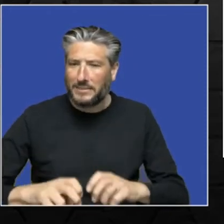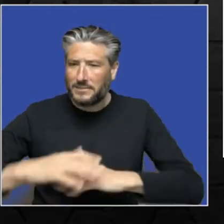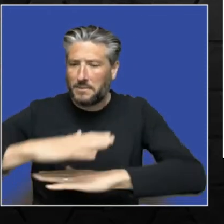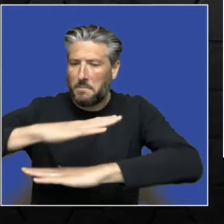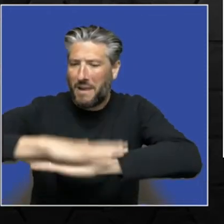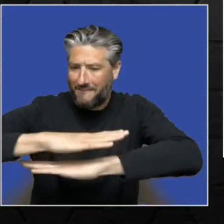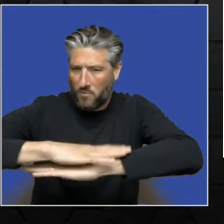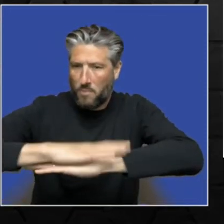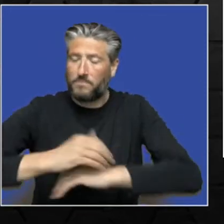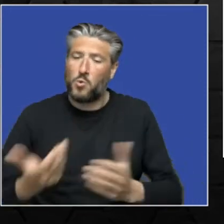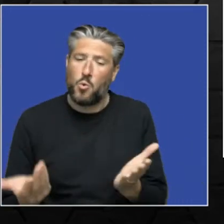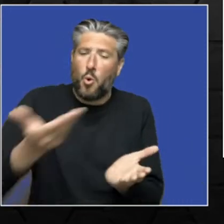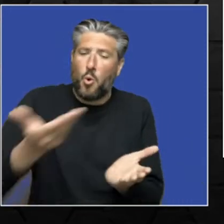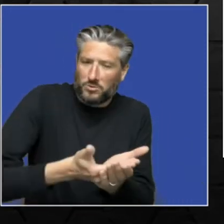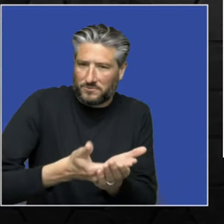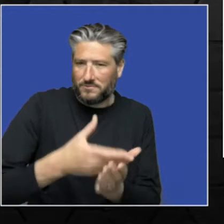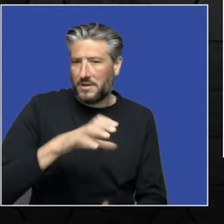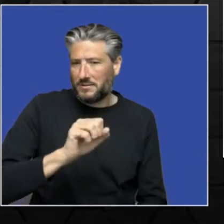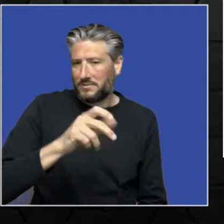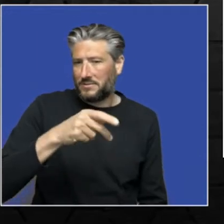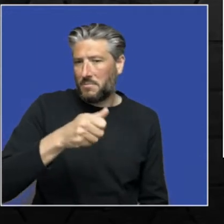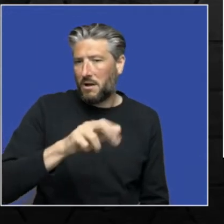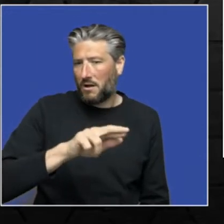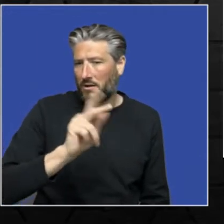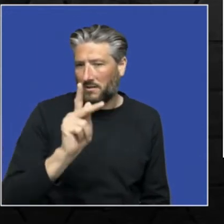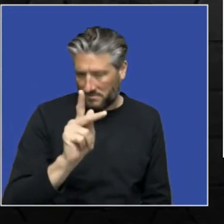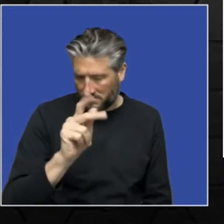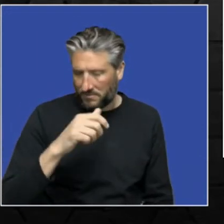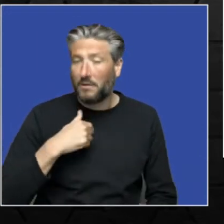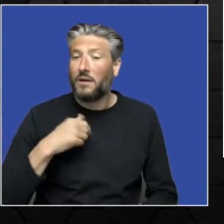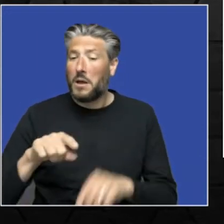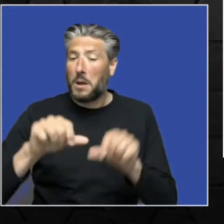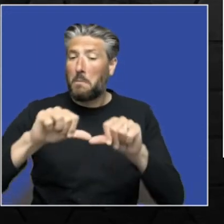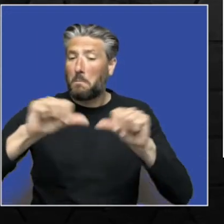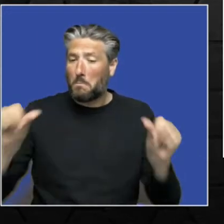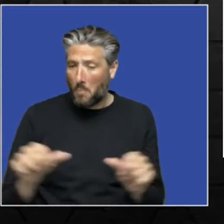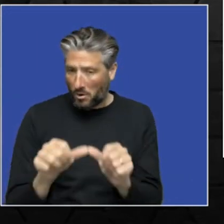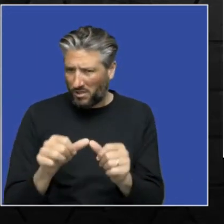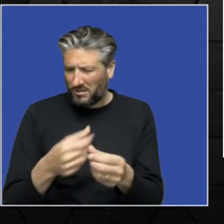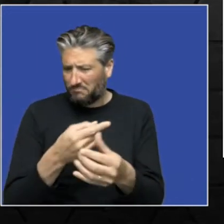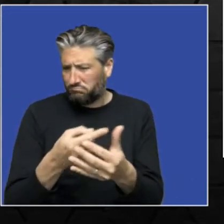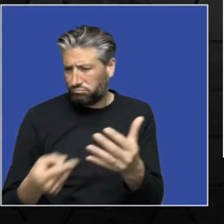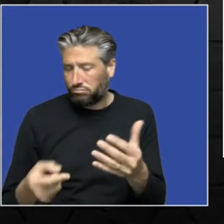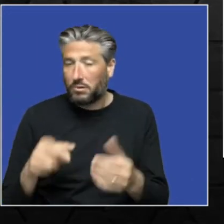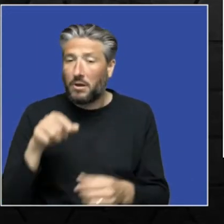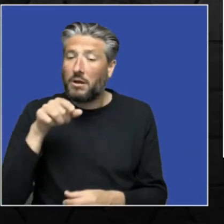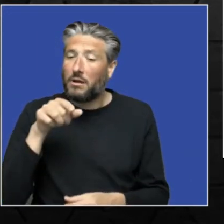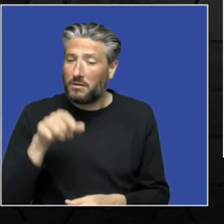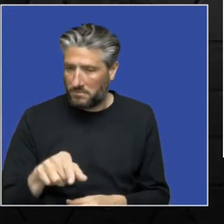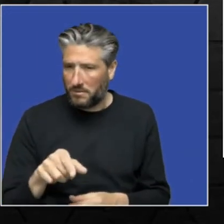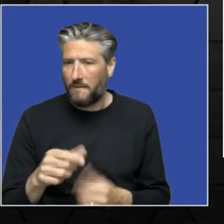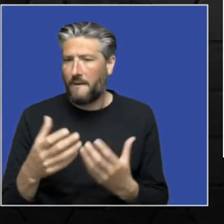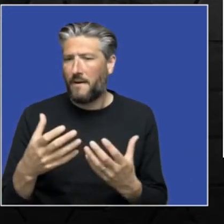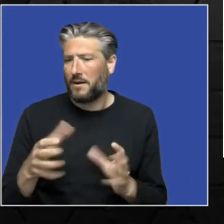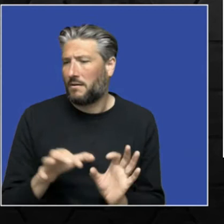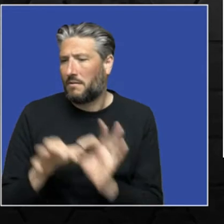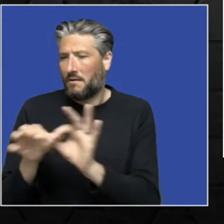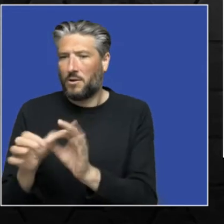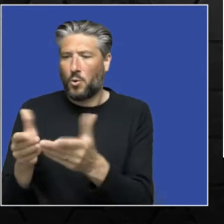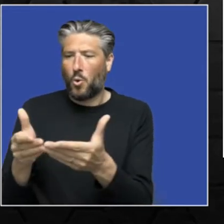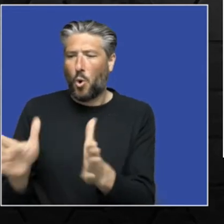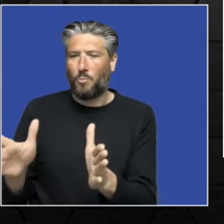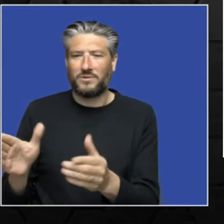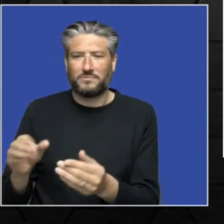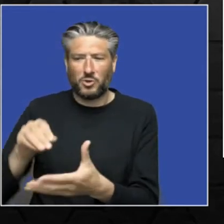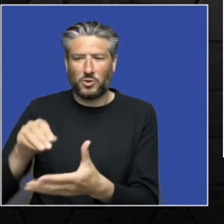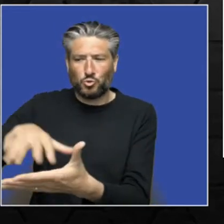build and deploy models and data workflows using integrations with open source machine learning platforms. Okay, so that got truncated off, the text got